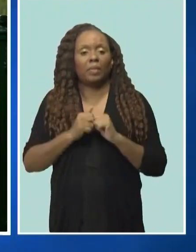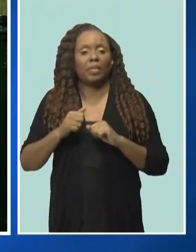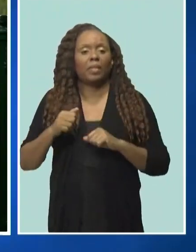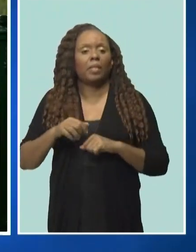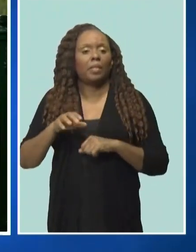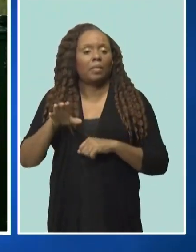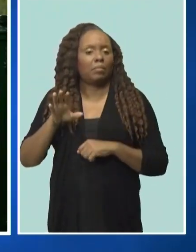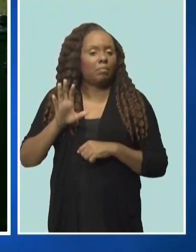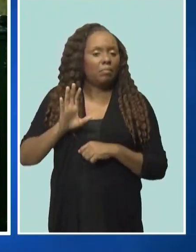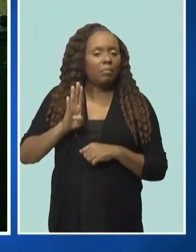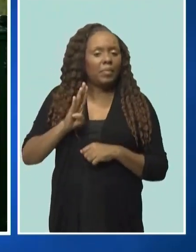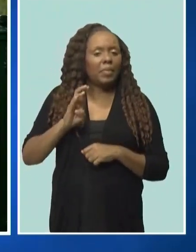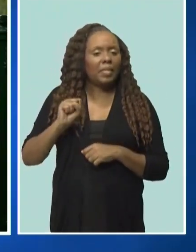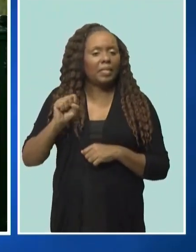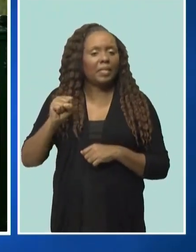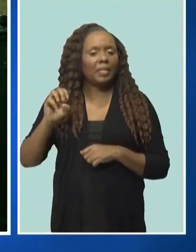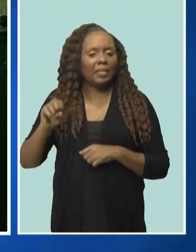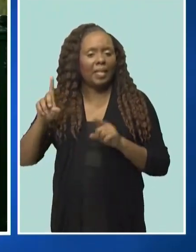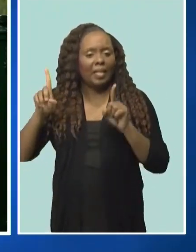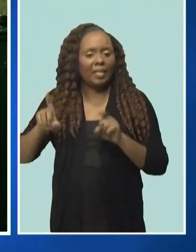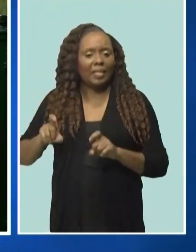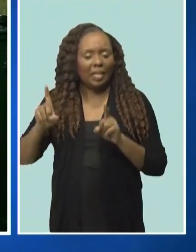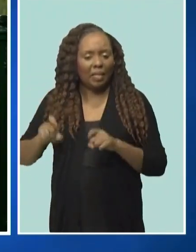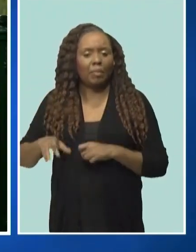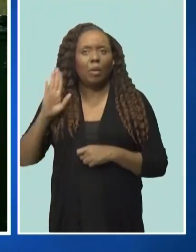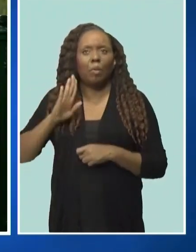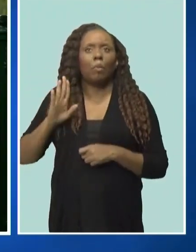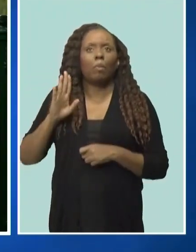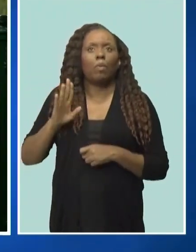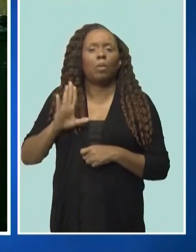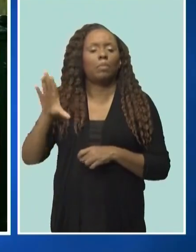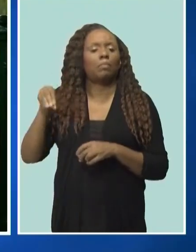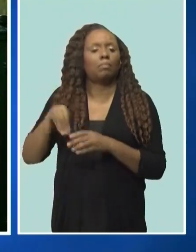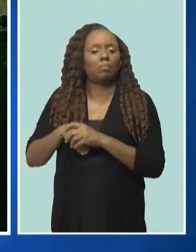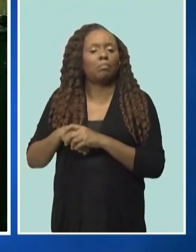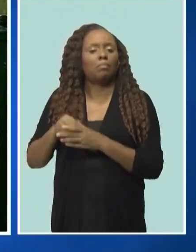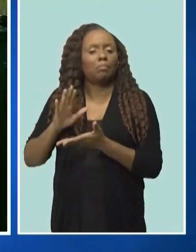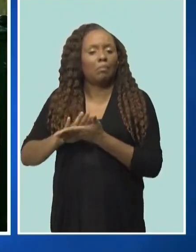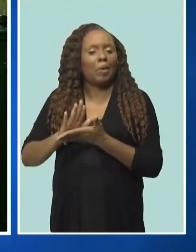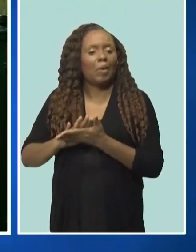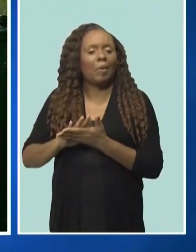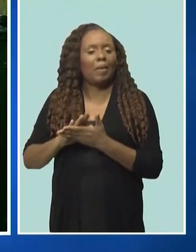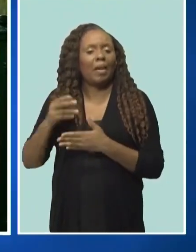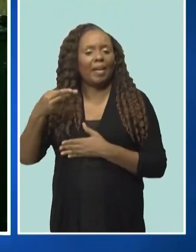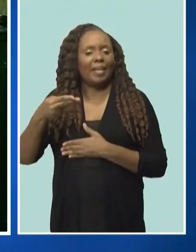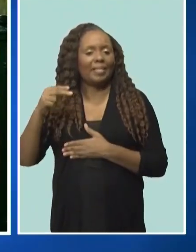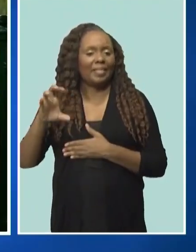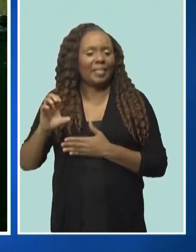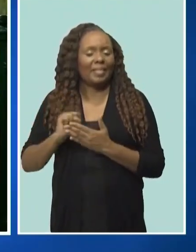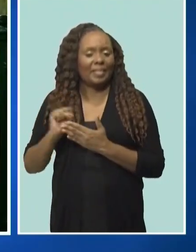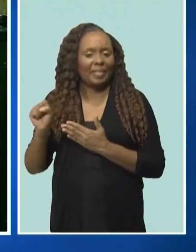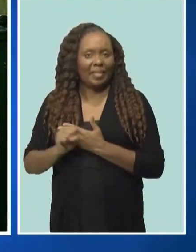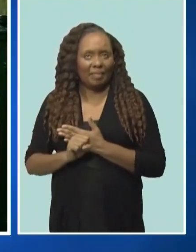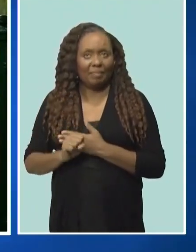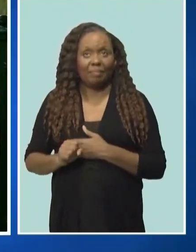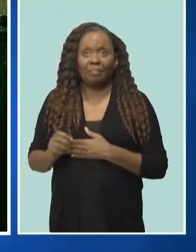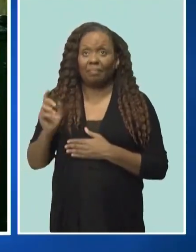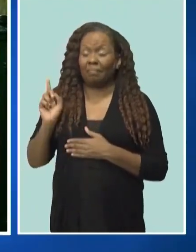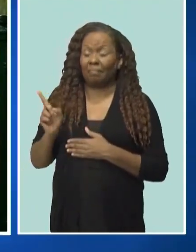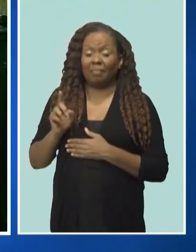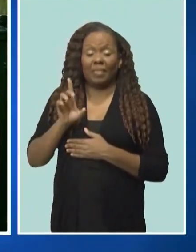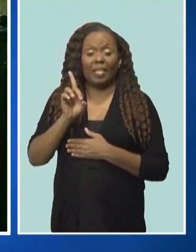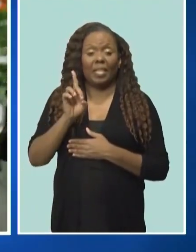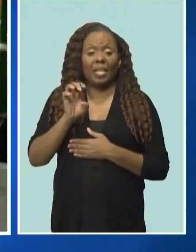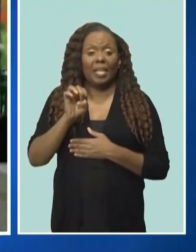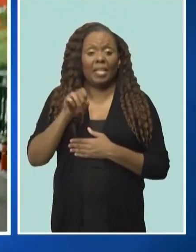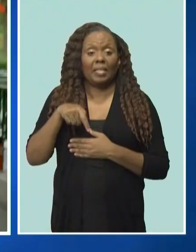School's entrance exam, and will be off to his first choice, Harrison College, in September. The deputy head boy tells CBC